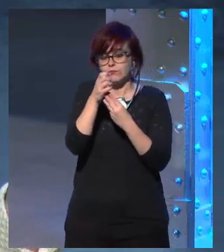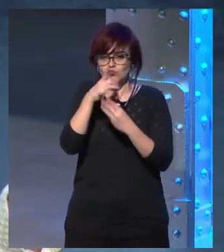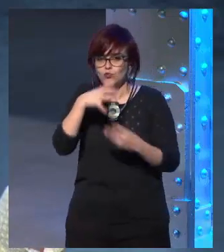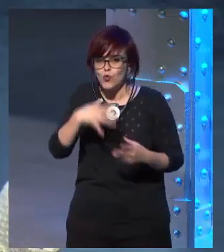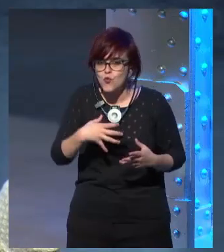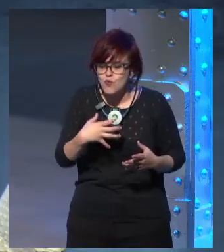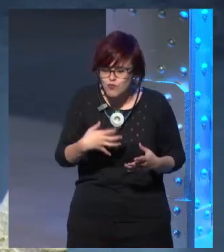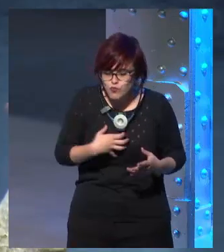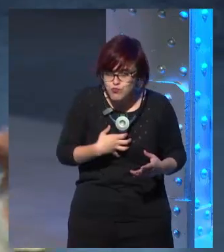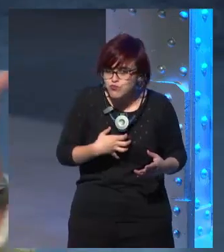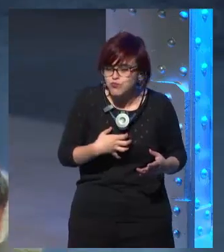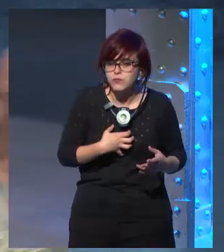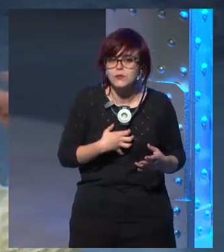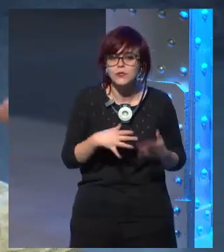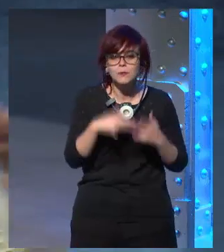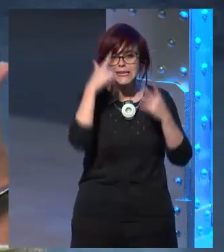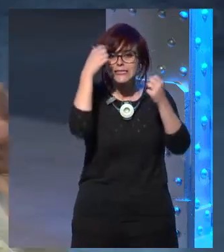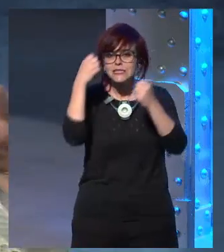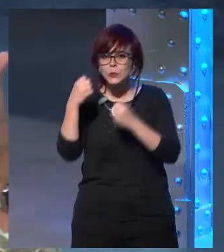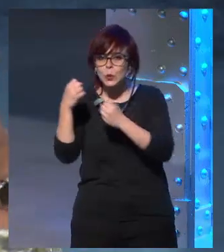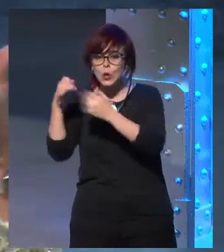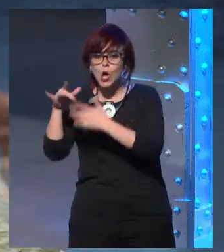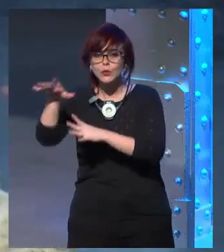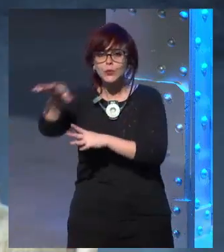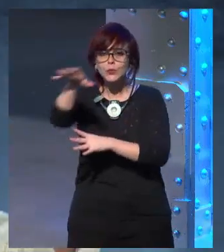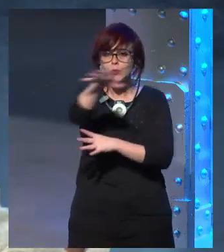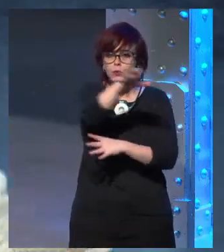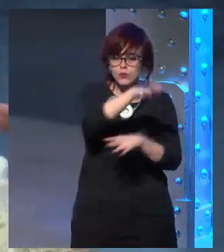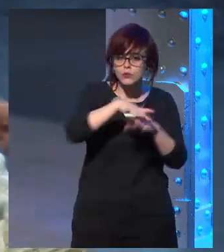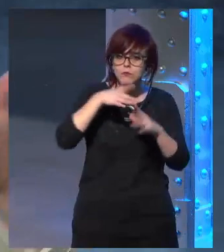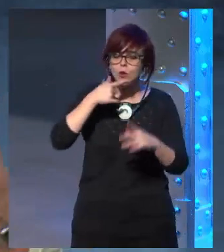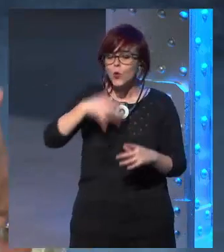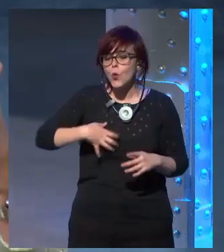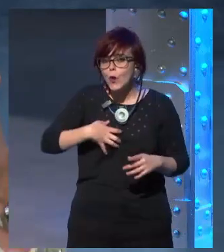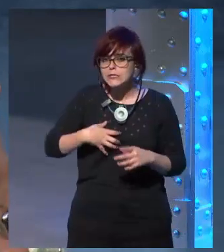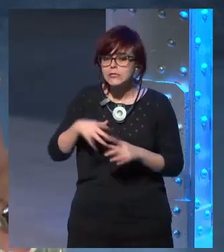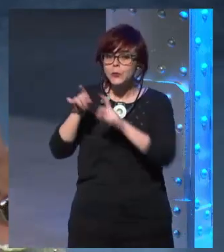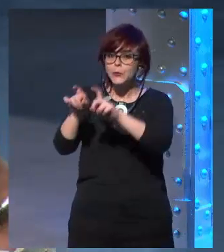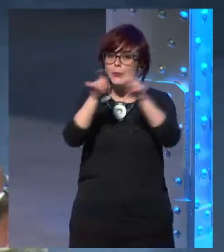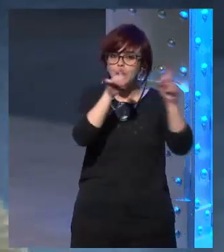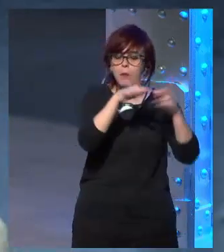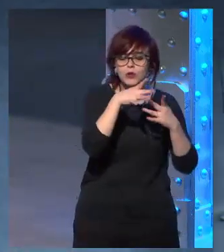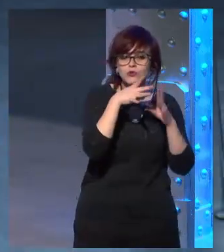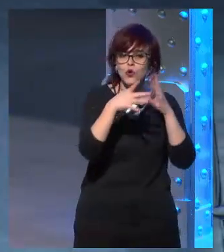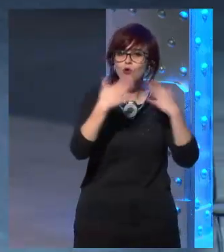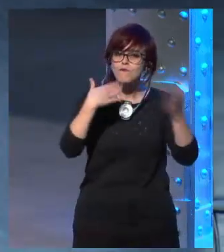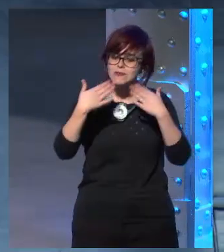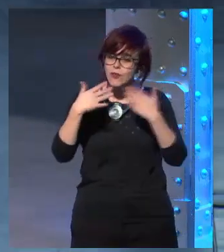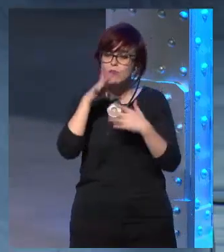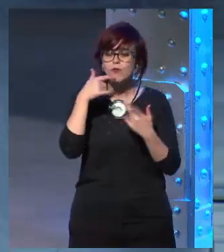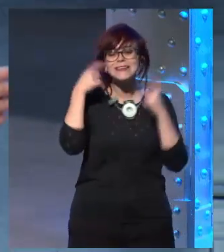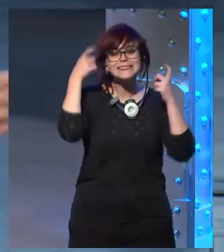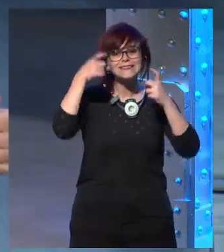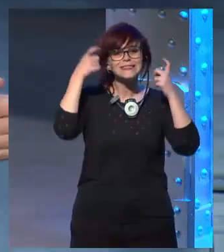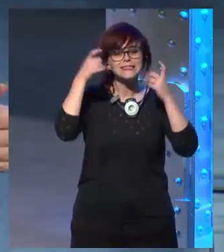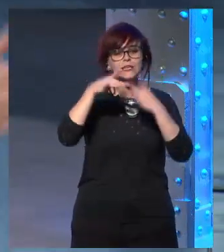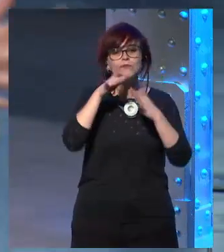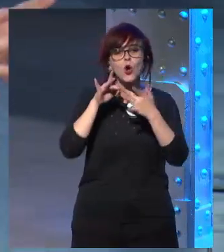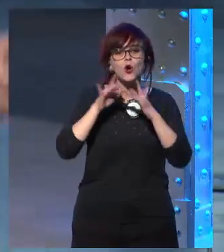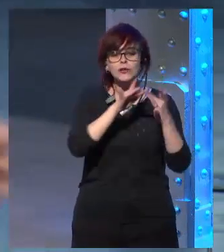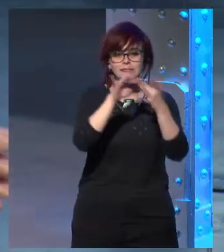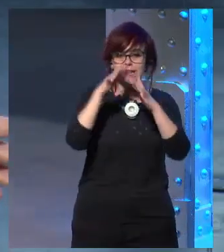different places. And so then we've started this conversation about how do we connect those experiences of those institutions so that kids fundamentally